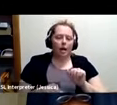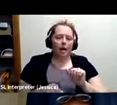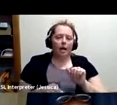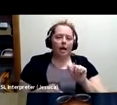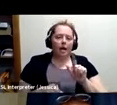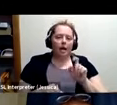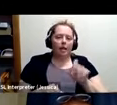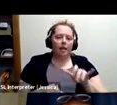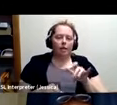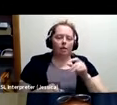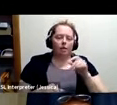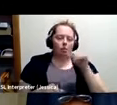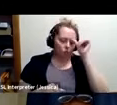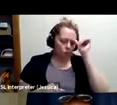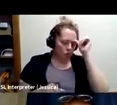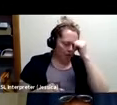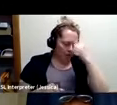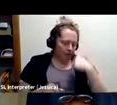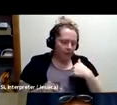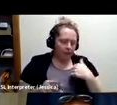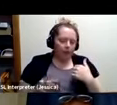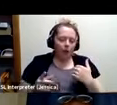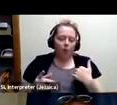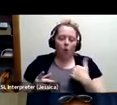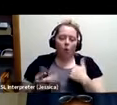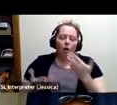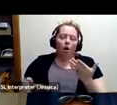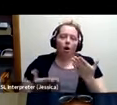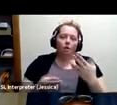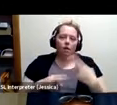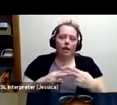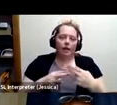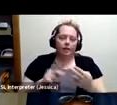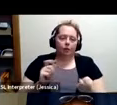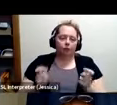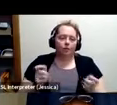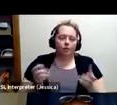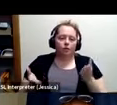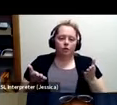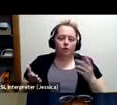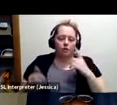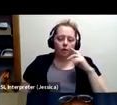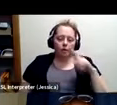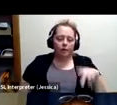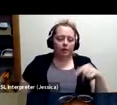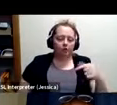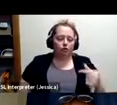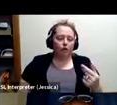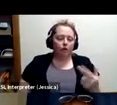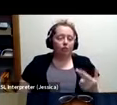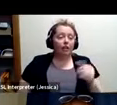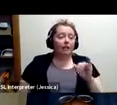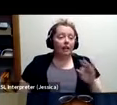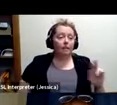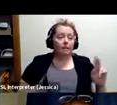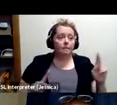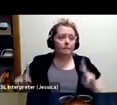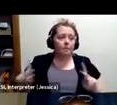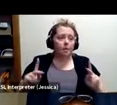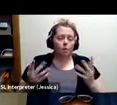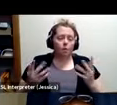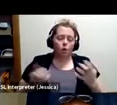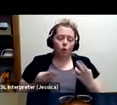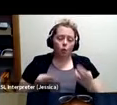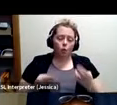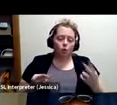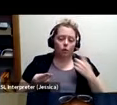also offer name changes at SisTersPGH. So if folks are looking for resources for name changes,